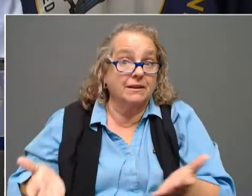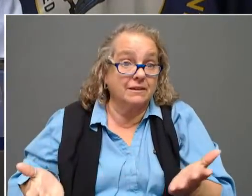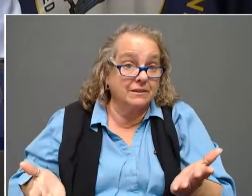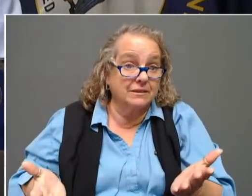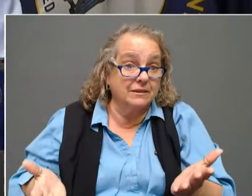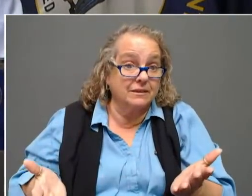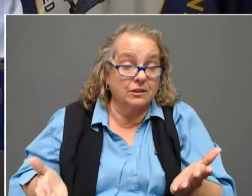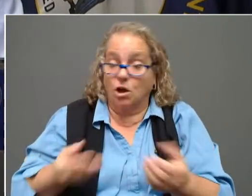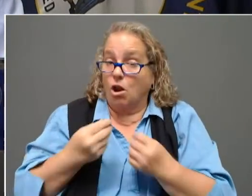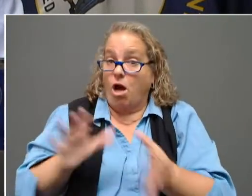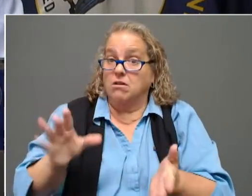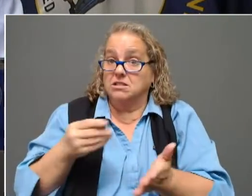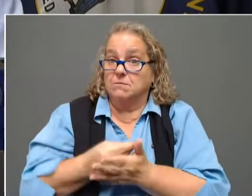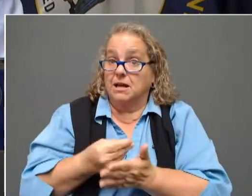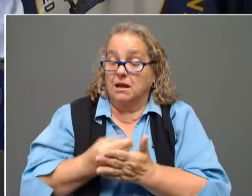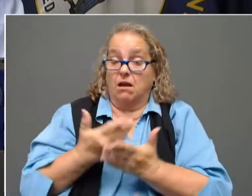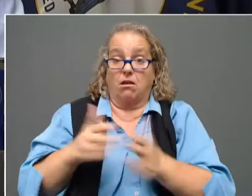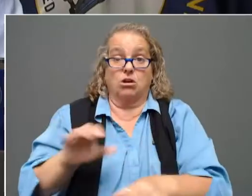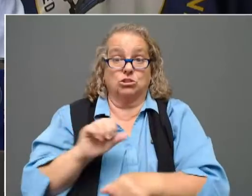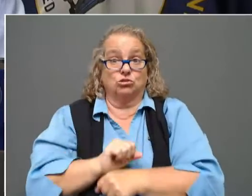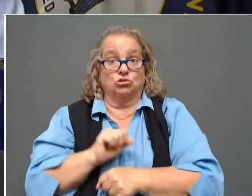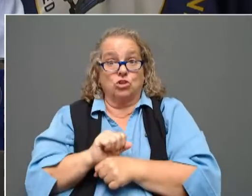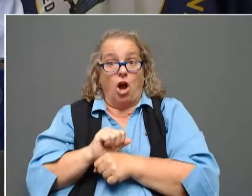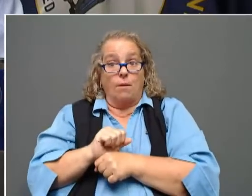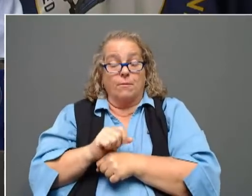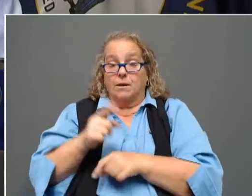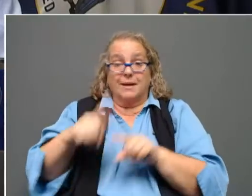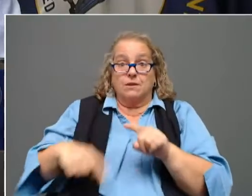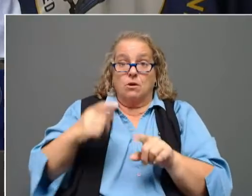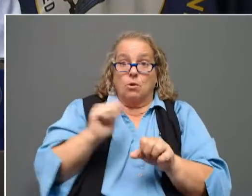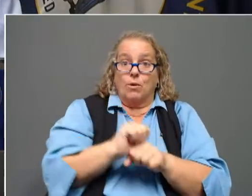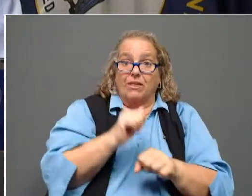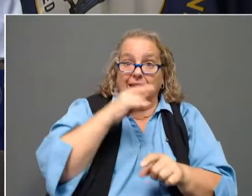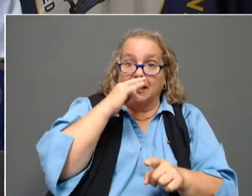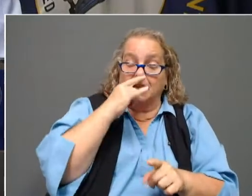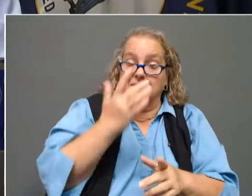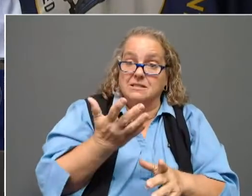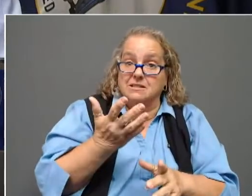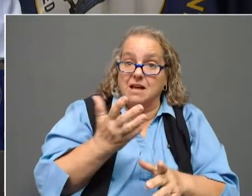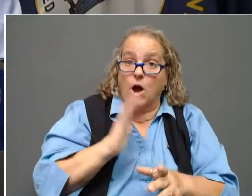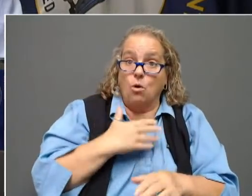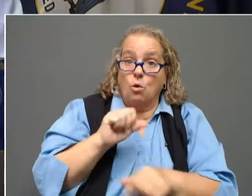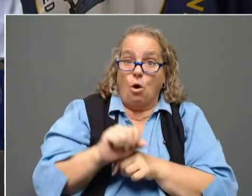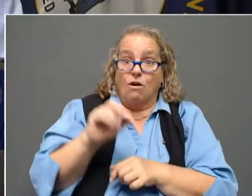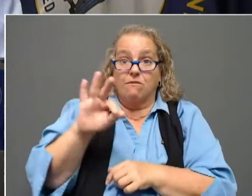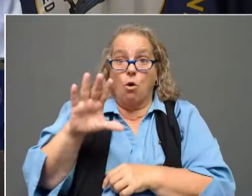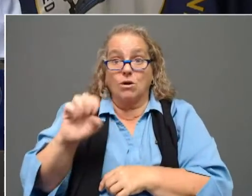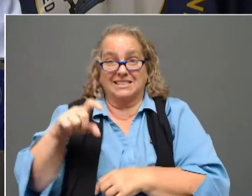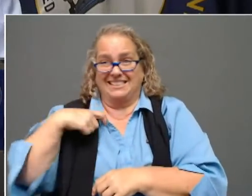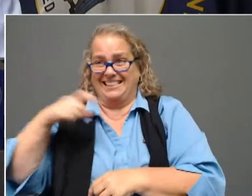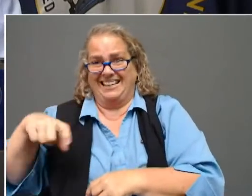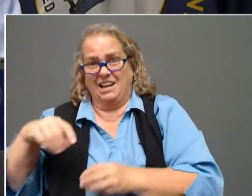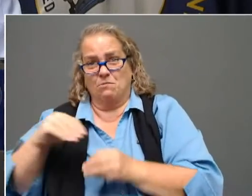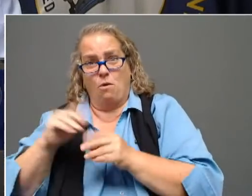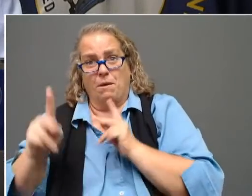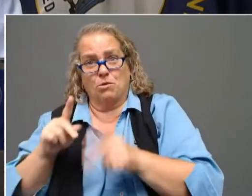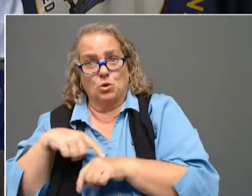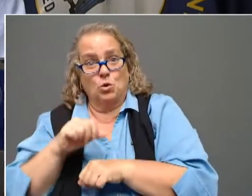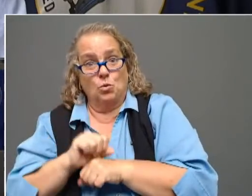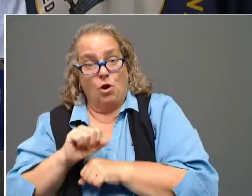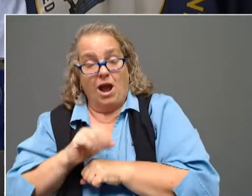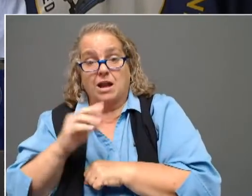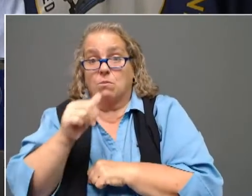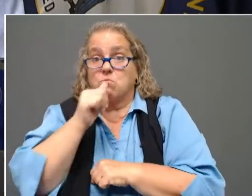lost productivity and right now a workforce that we need to add to. And so from a private sector